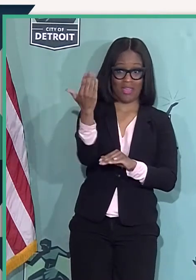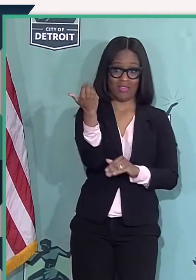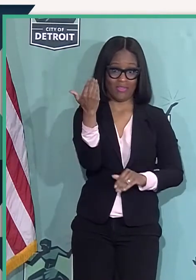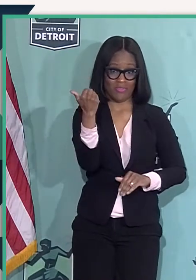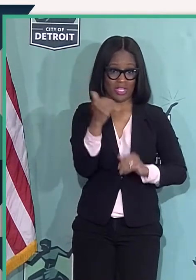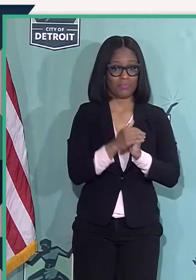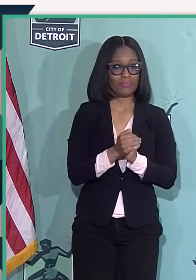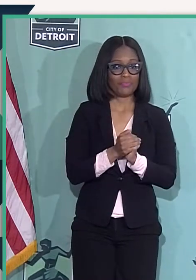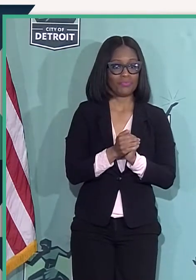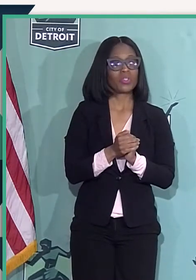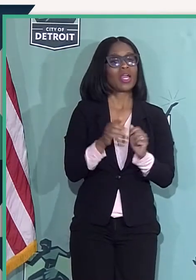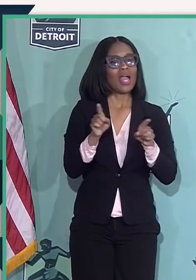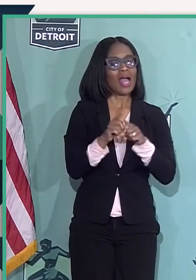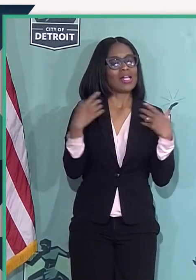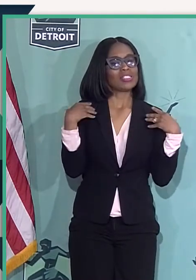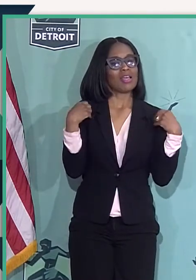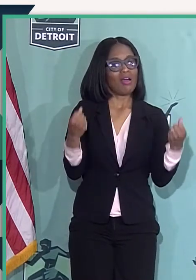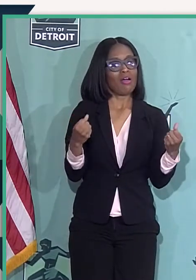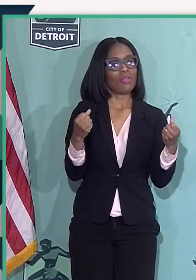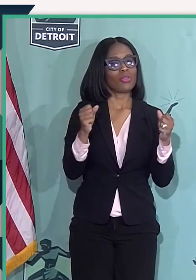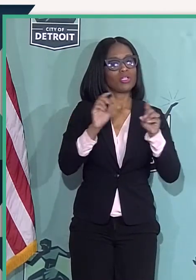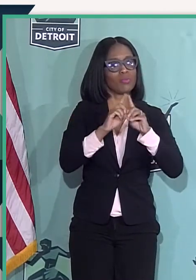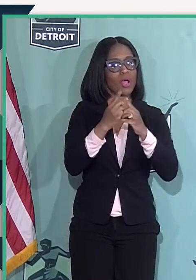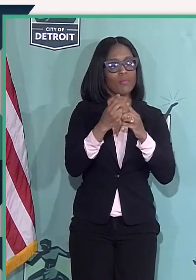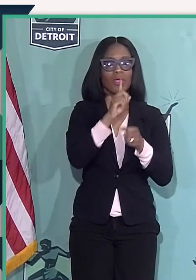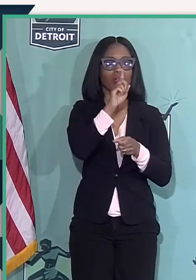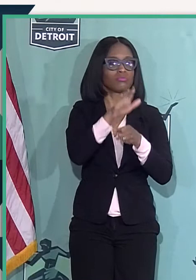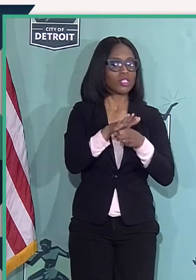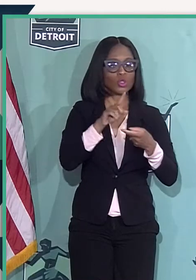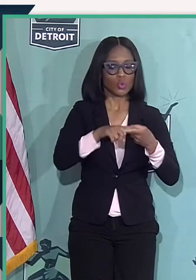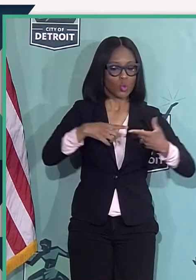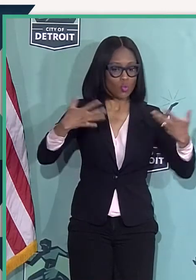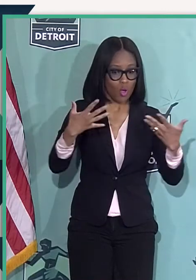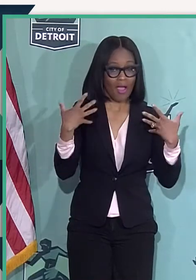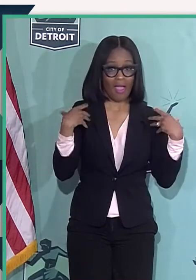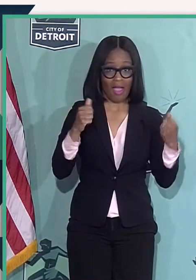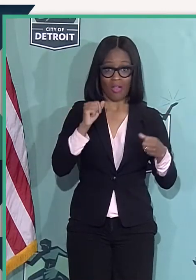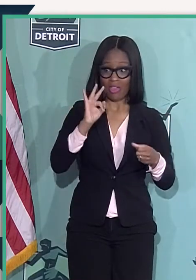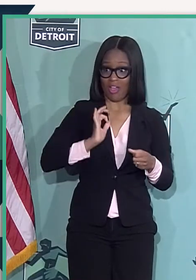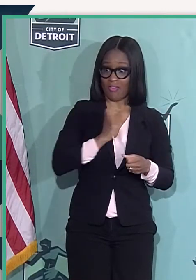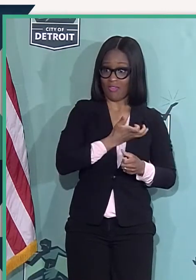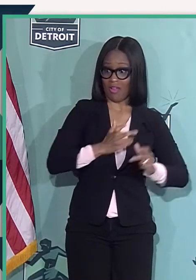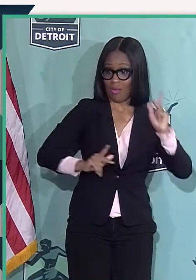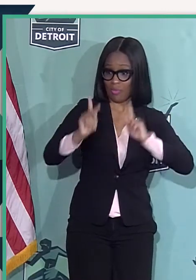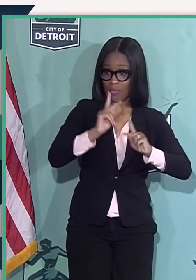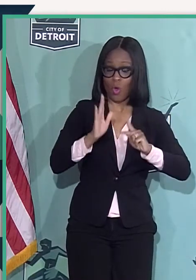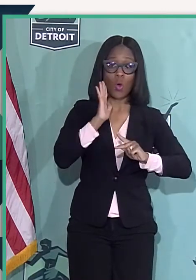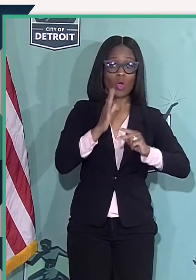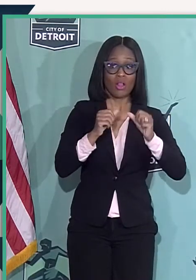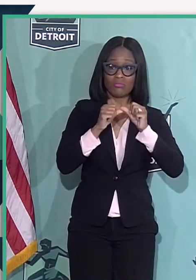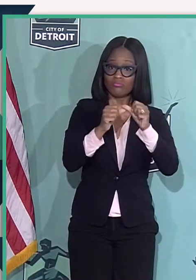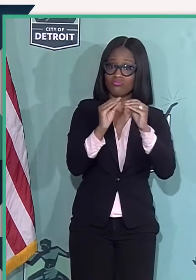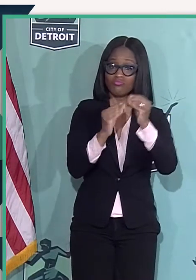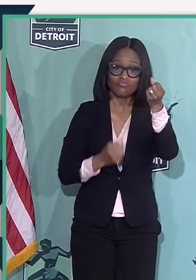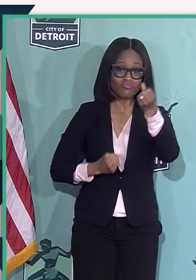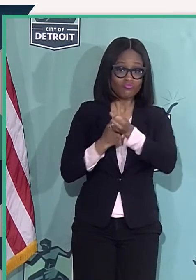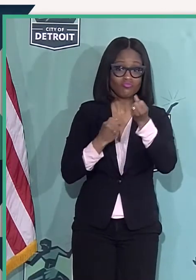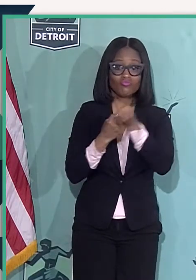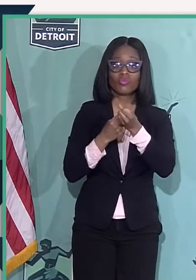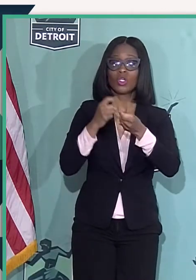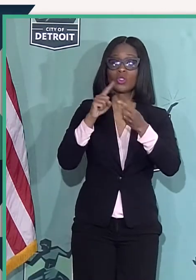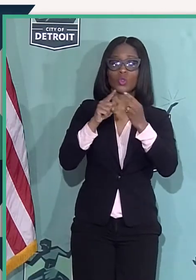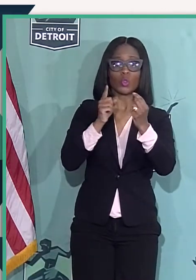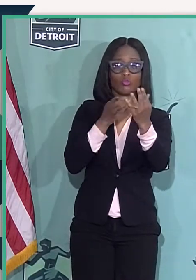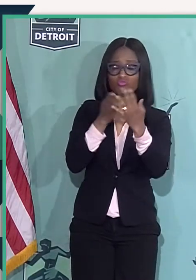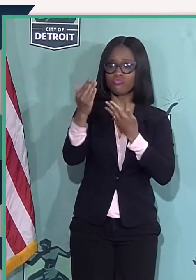health department, we are first and foremost committed to the health of our residents. We will continue to advocate, to be transparent,